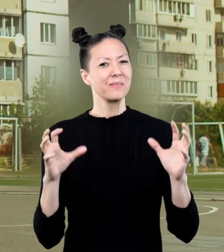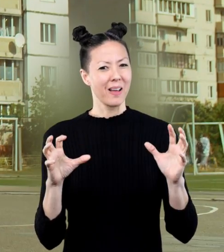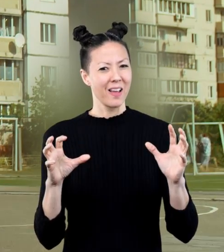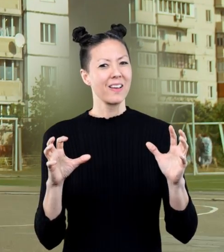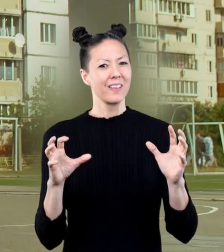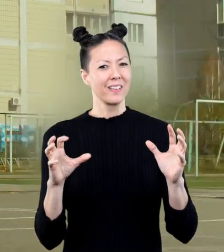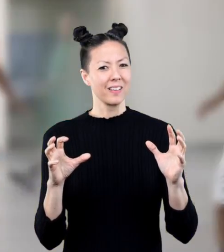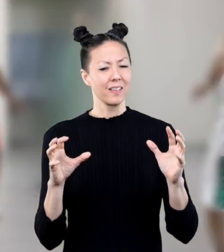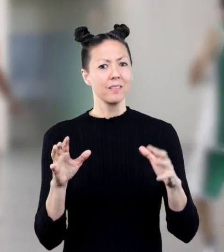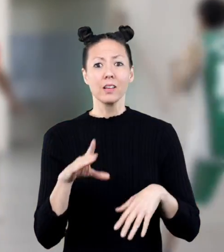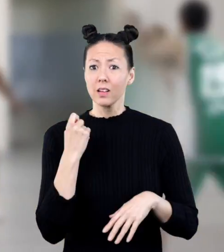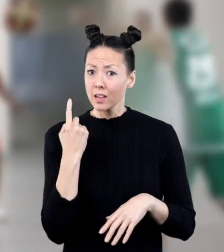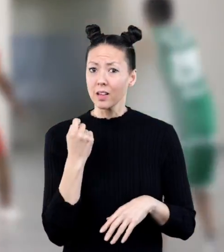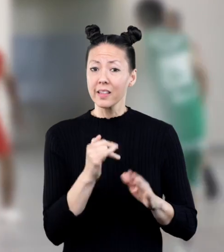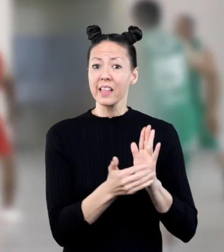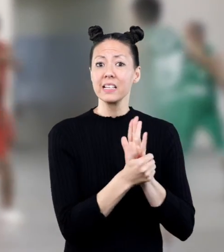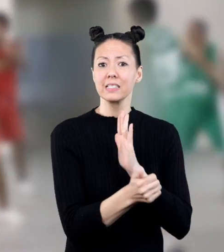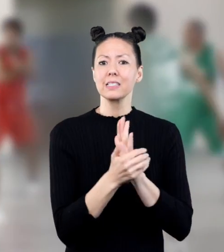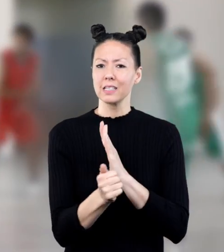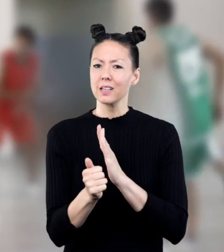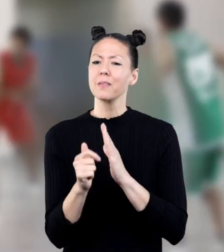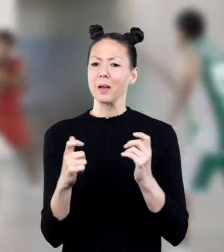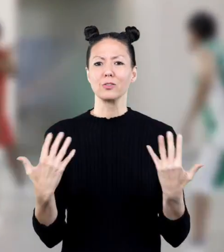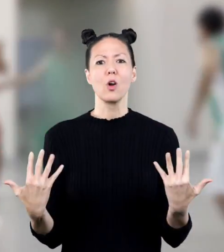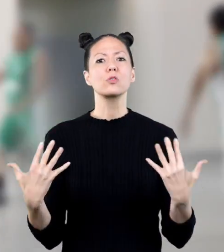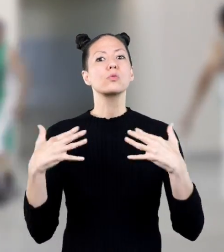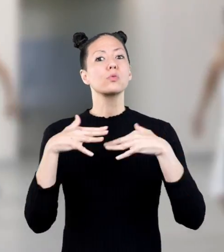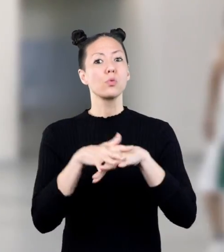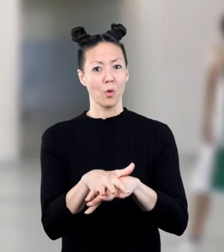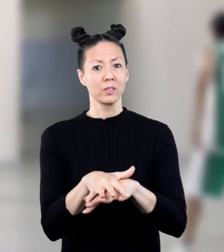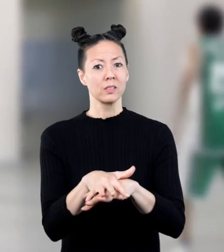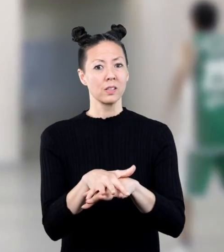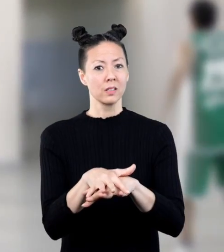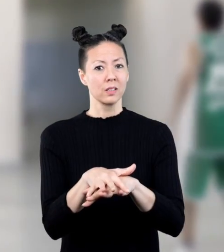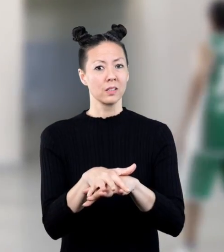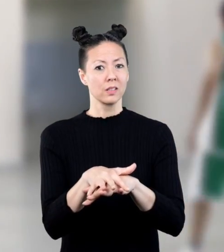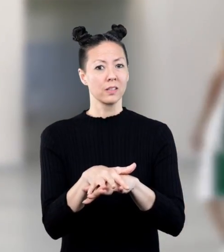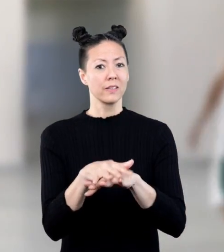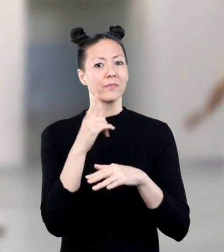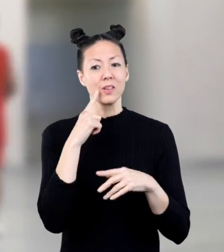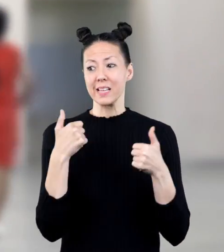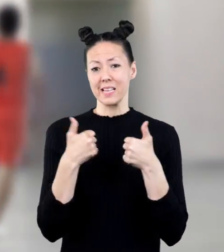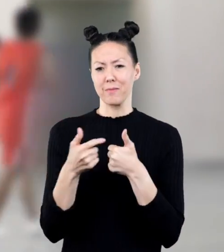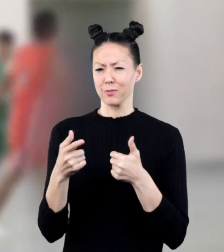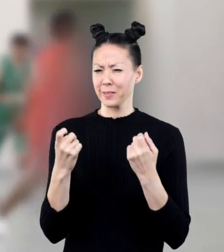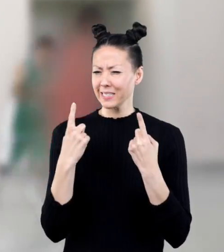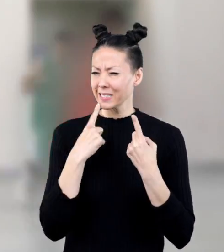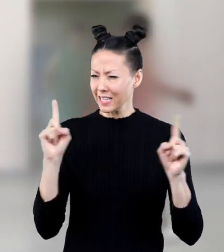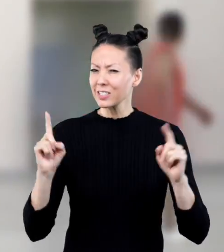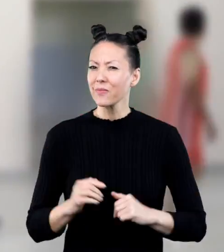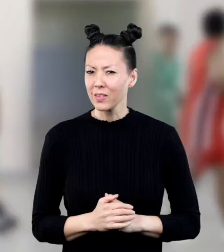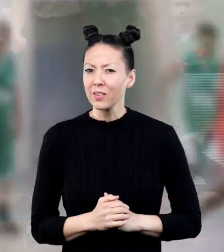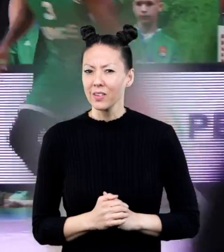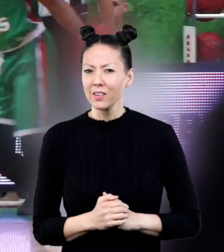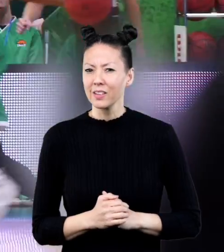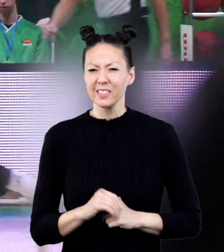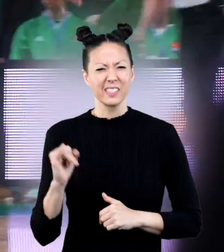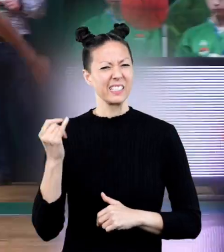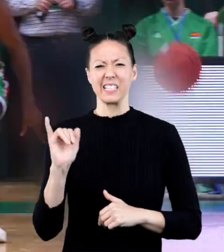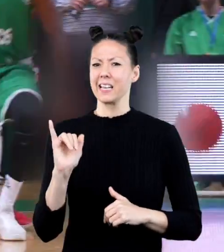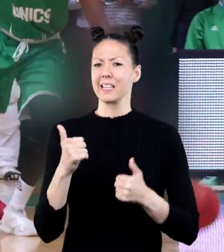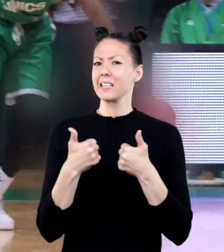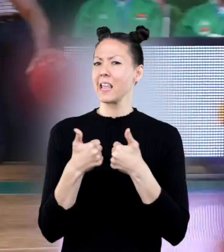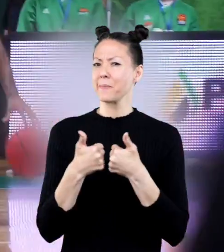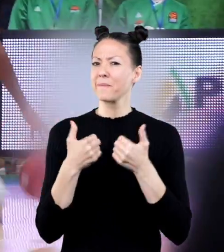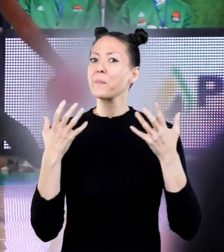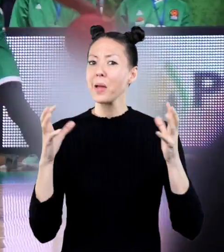basketball. However, each skill must be joined together to play the game successfully. And just like